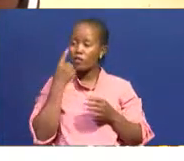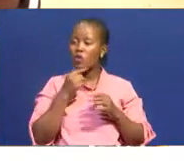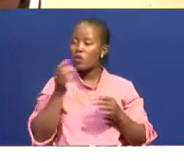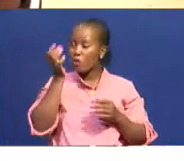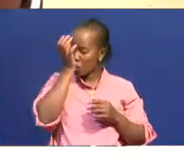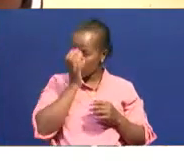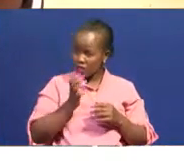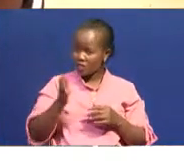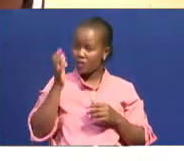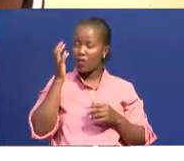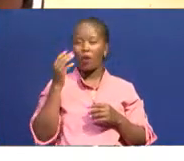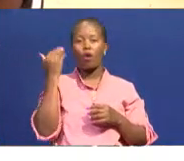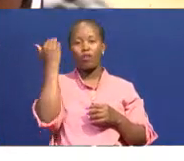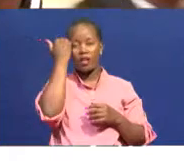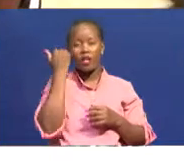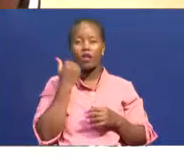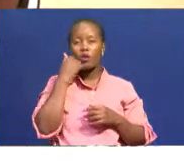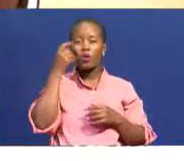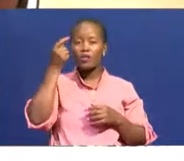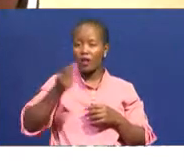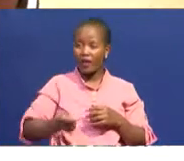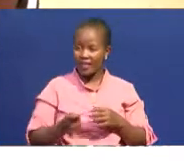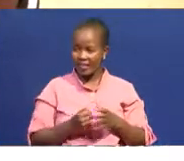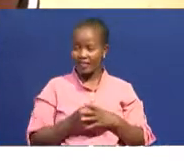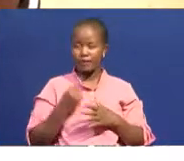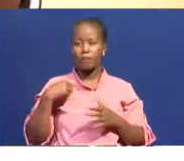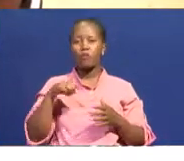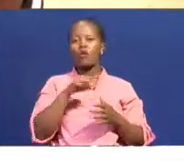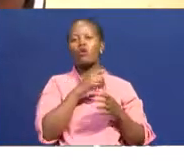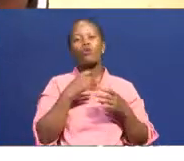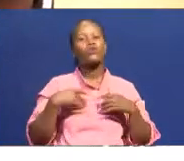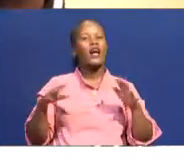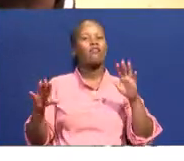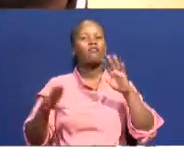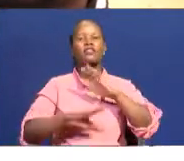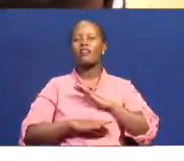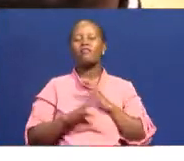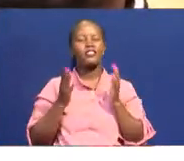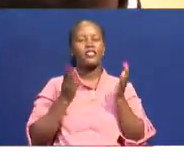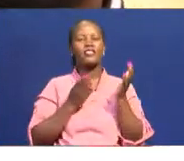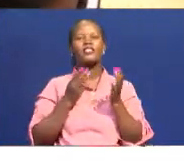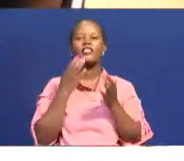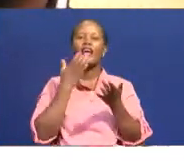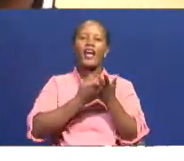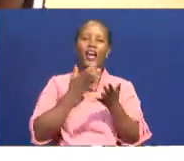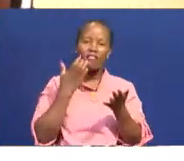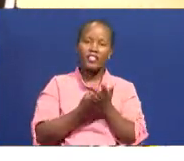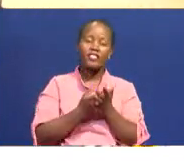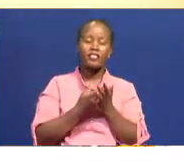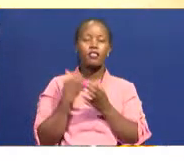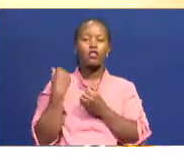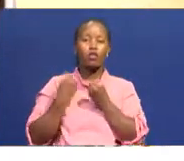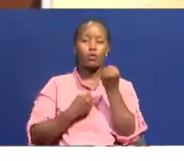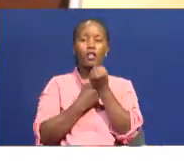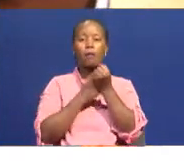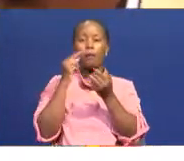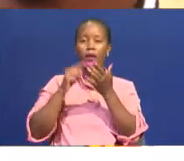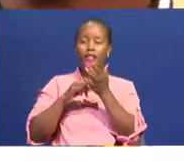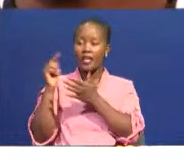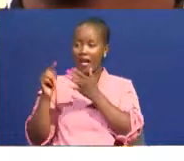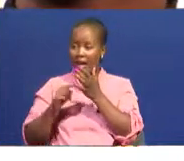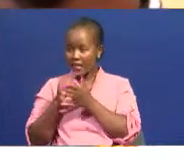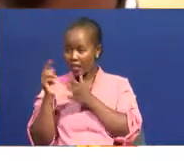contempt for court orders, we have sufficient evidence to support allegations that Mr.